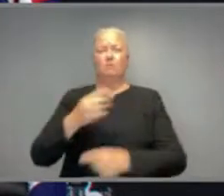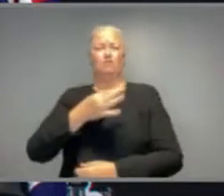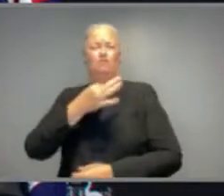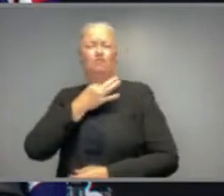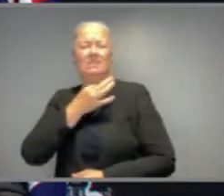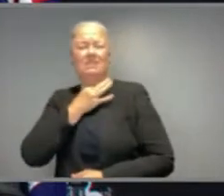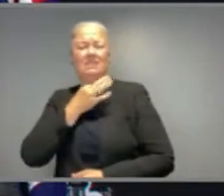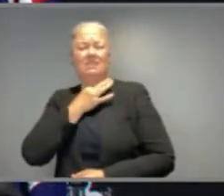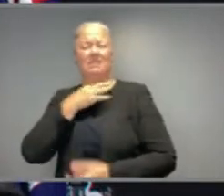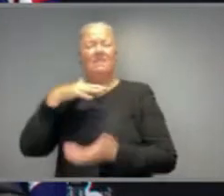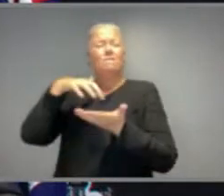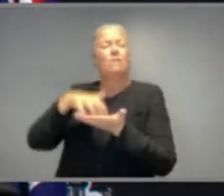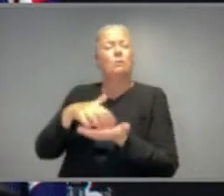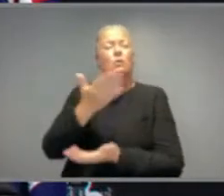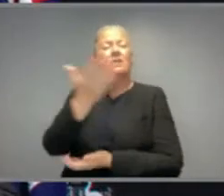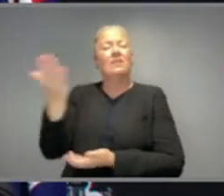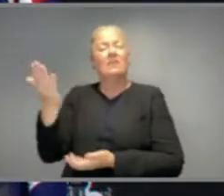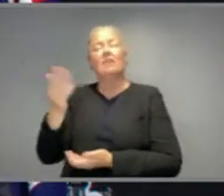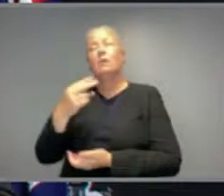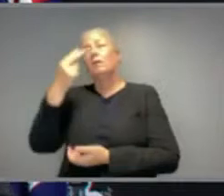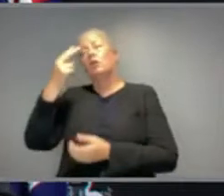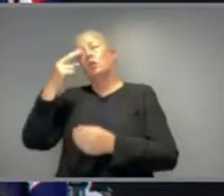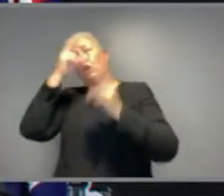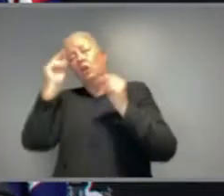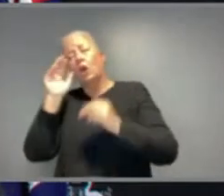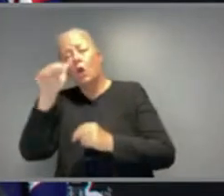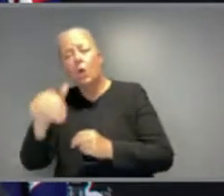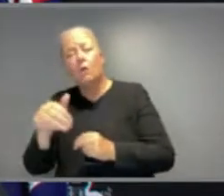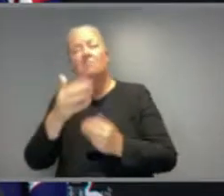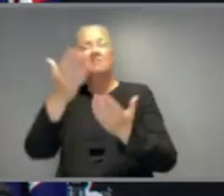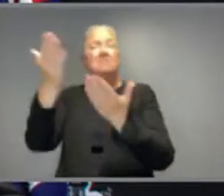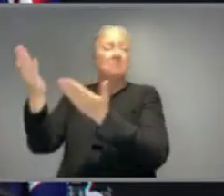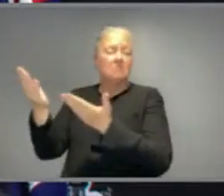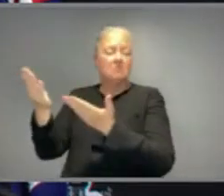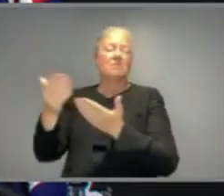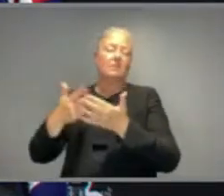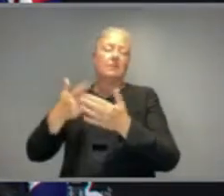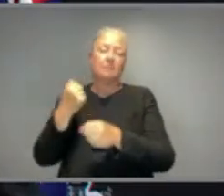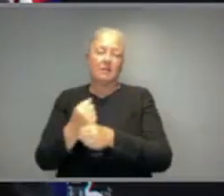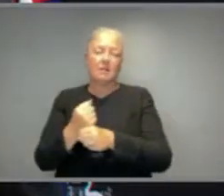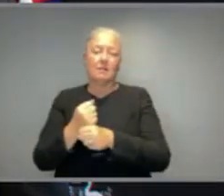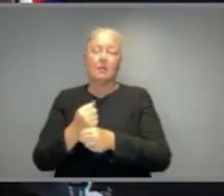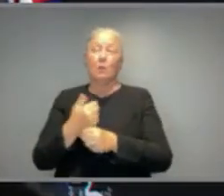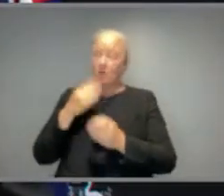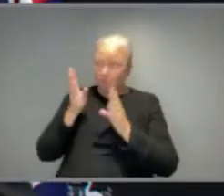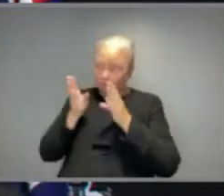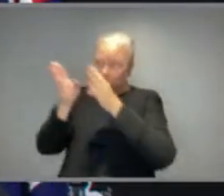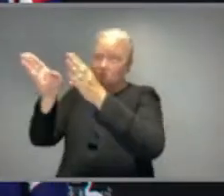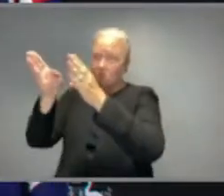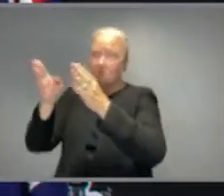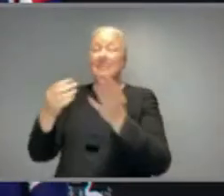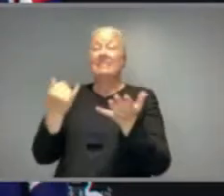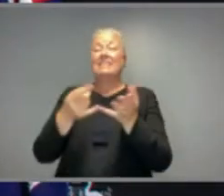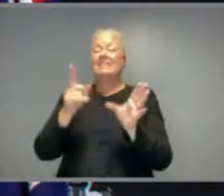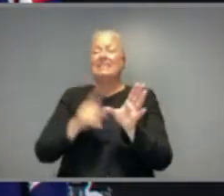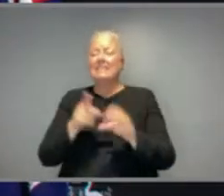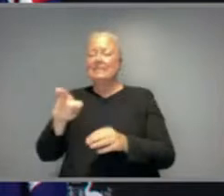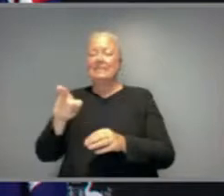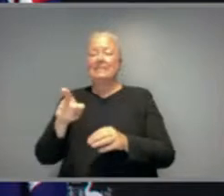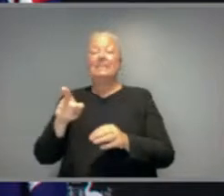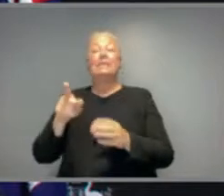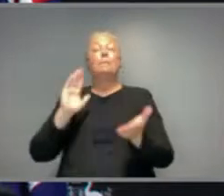so whether it's been on aged care facilities and things like that, well, the fact that we've moved on that means that what we're seeing in Sydney is not what we saw in Melbourne last